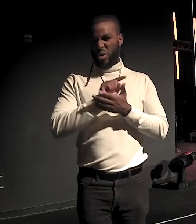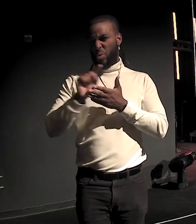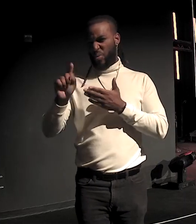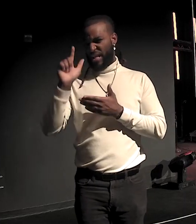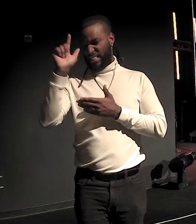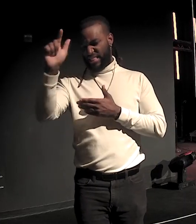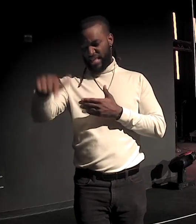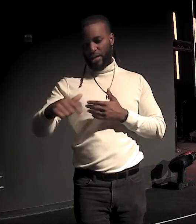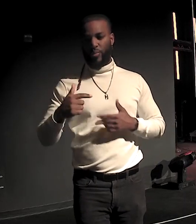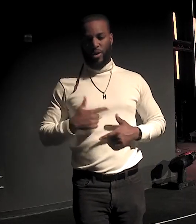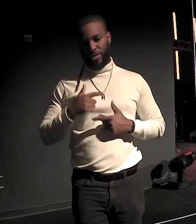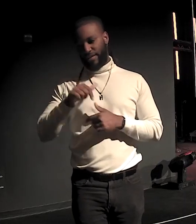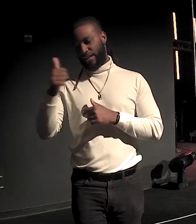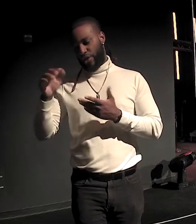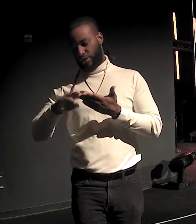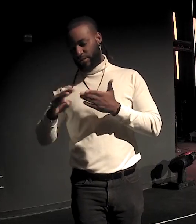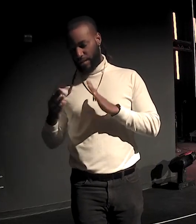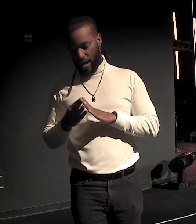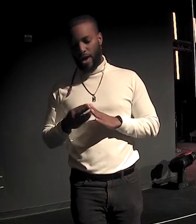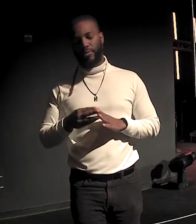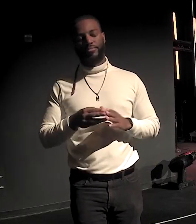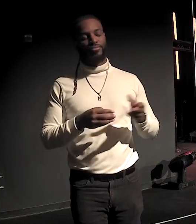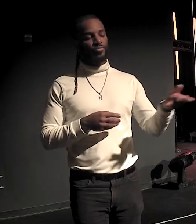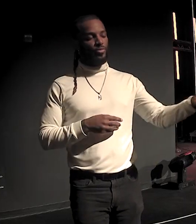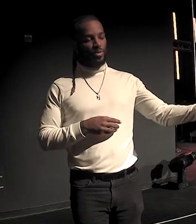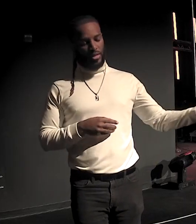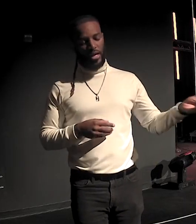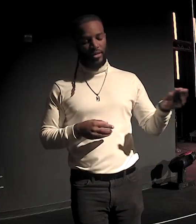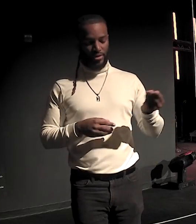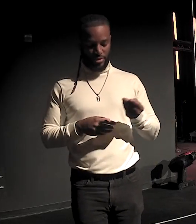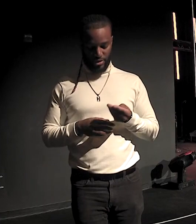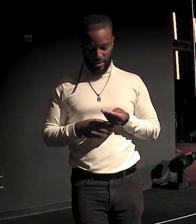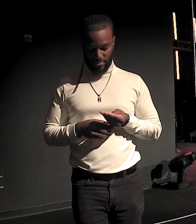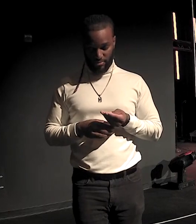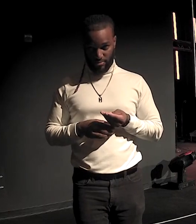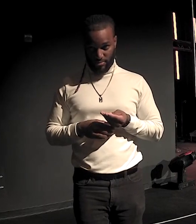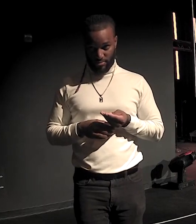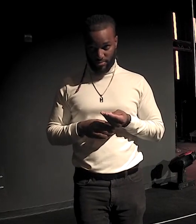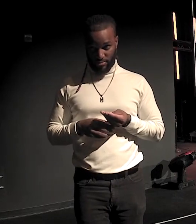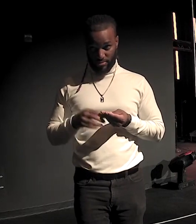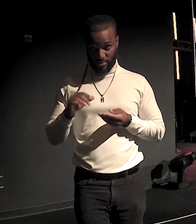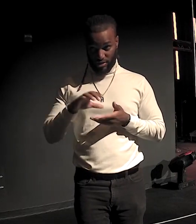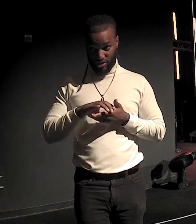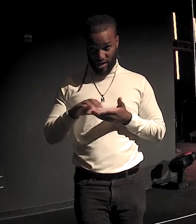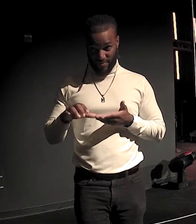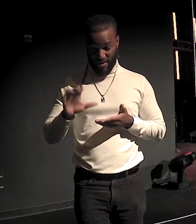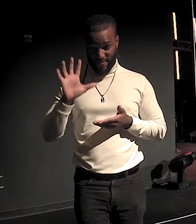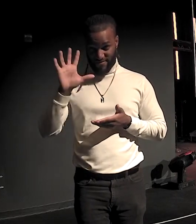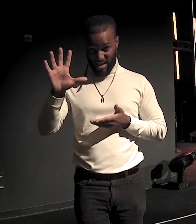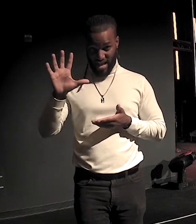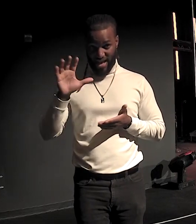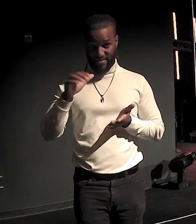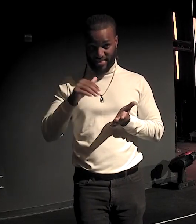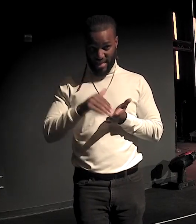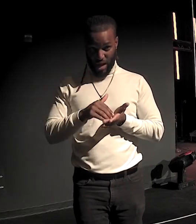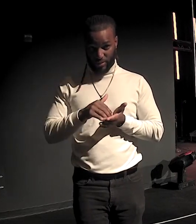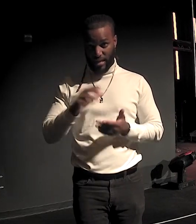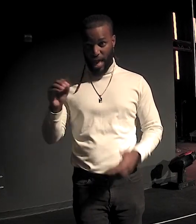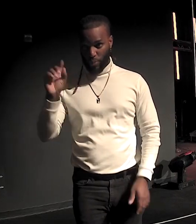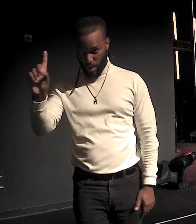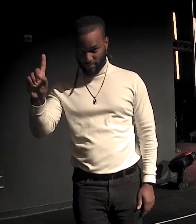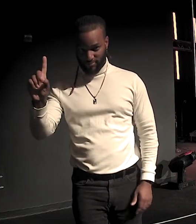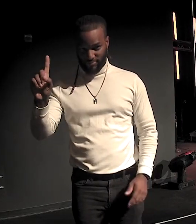later because we were living in another town. And once we got the check was for